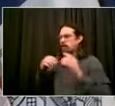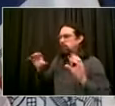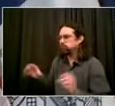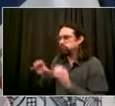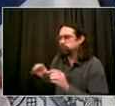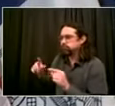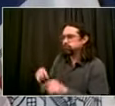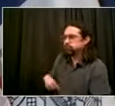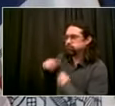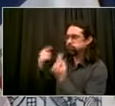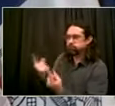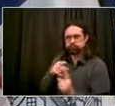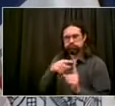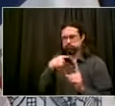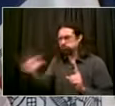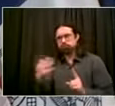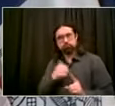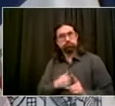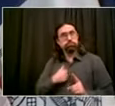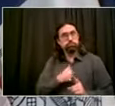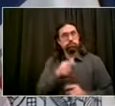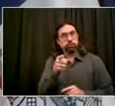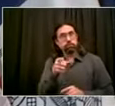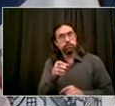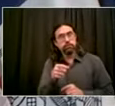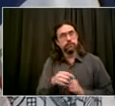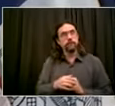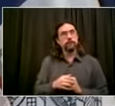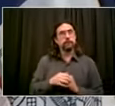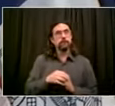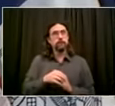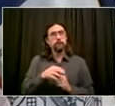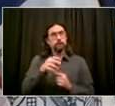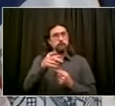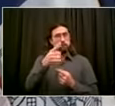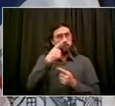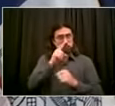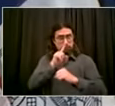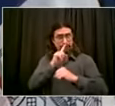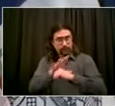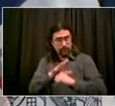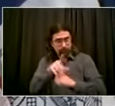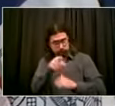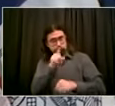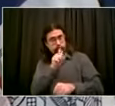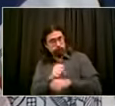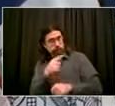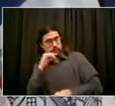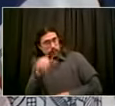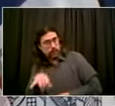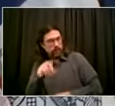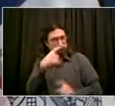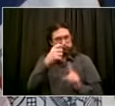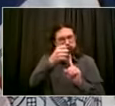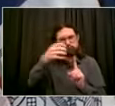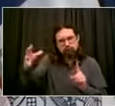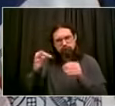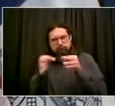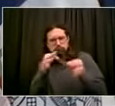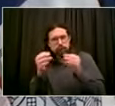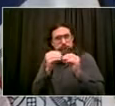a city government is on a reset. Well, I think we absolutely need a positive